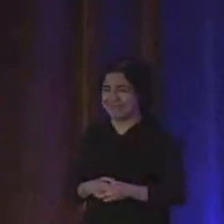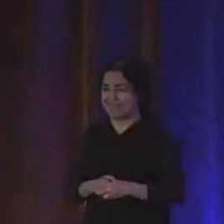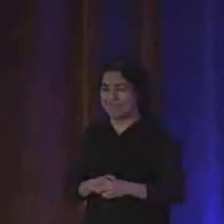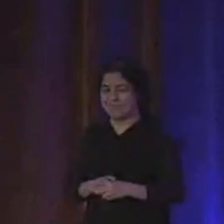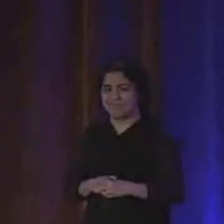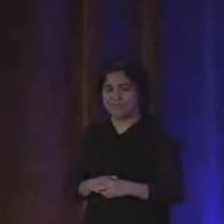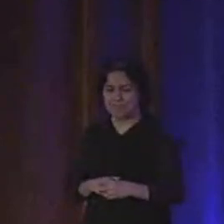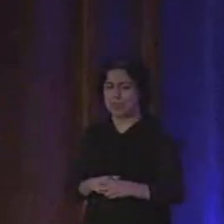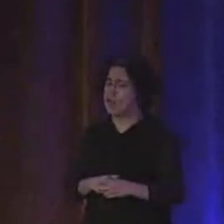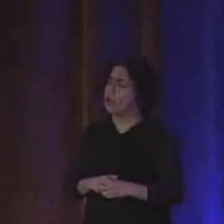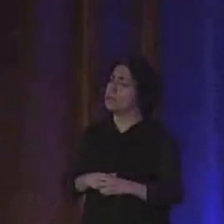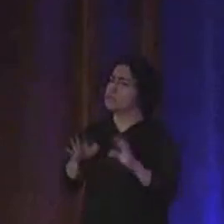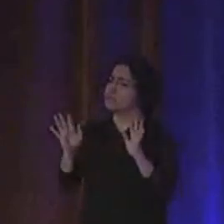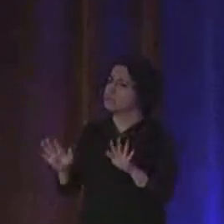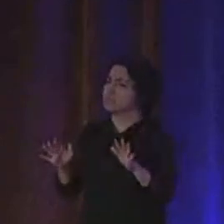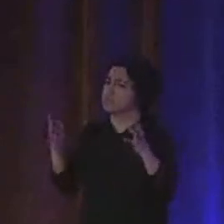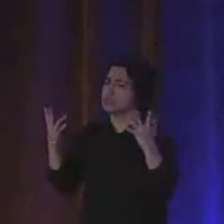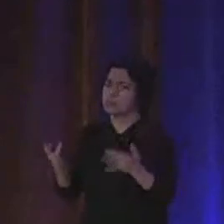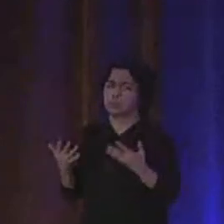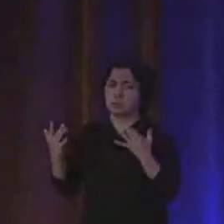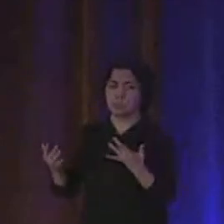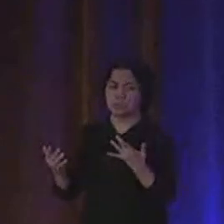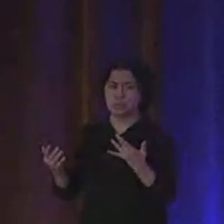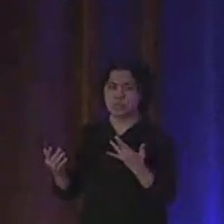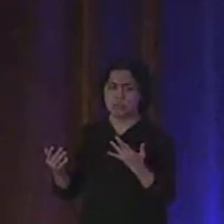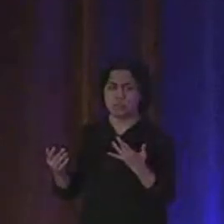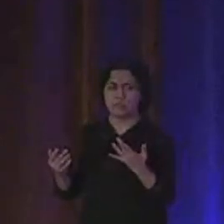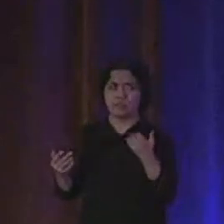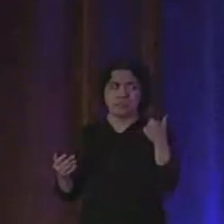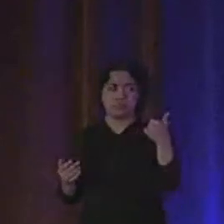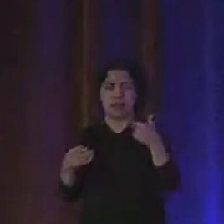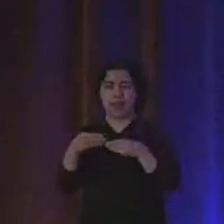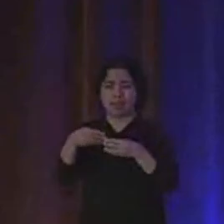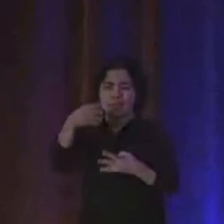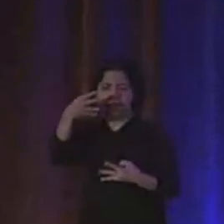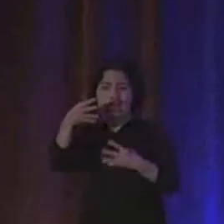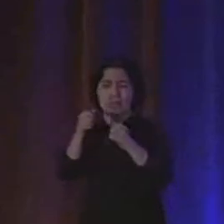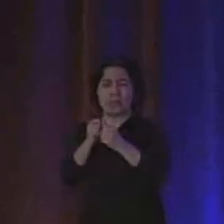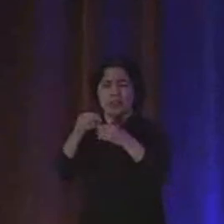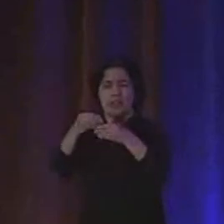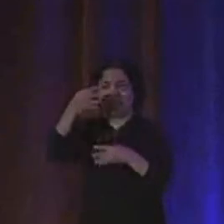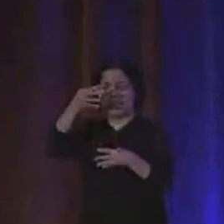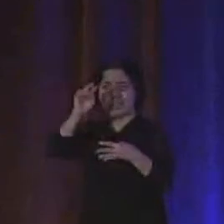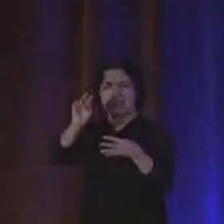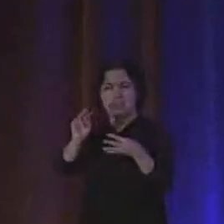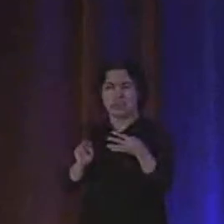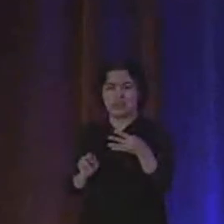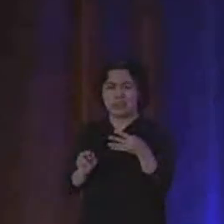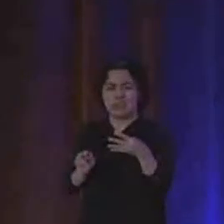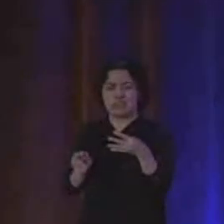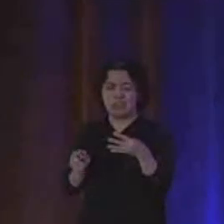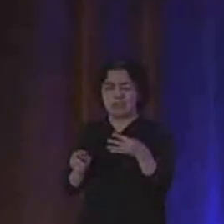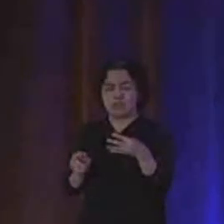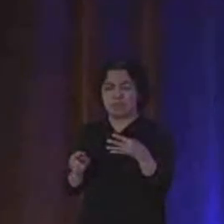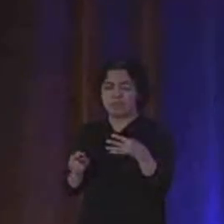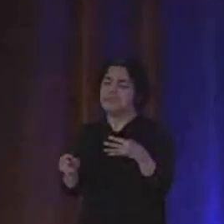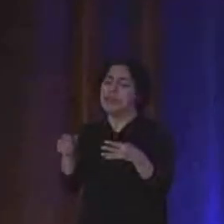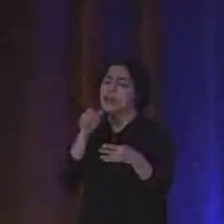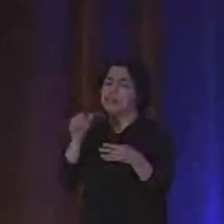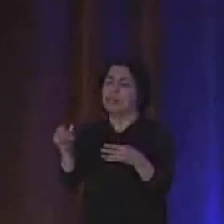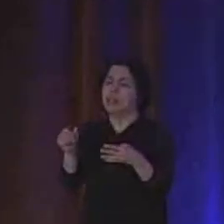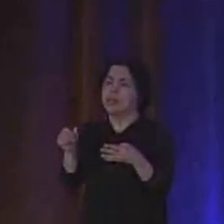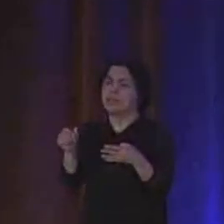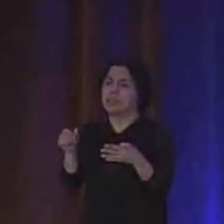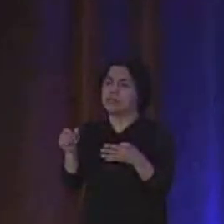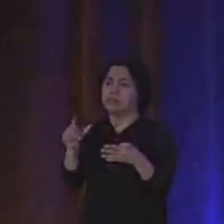Oh, wait, but we're doing a list, but with this list, how about instead of passing in